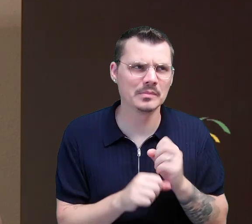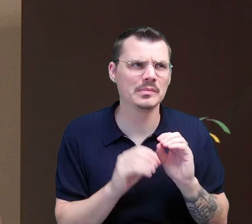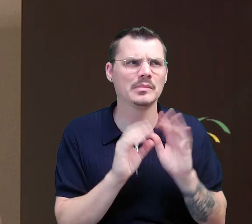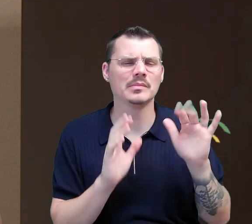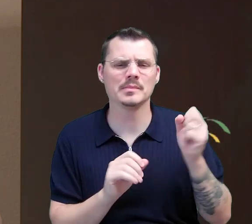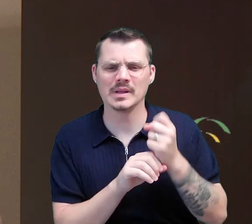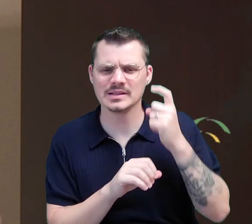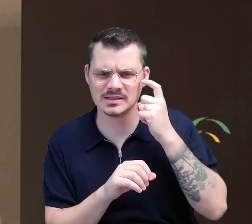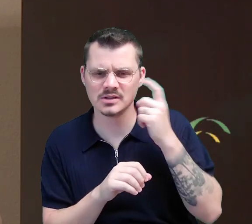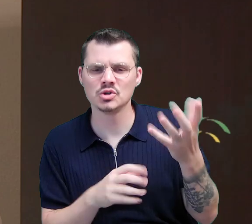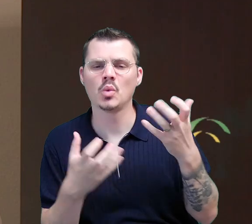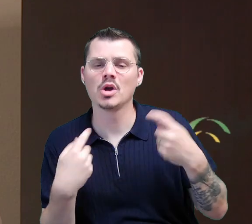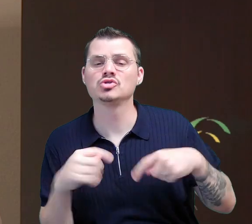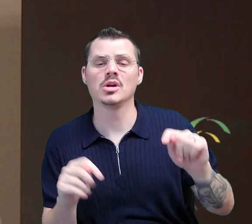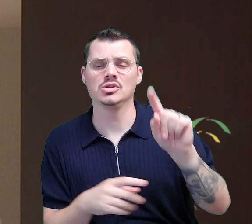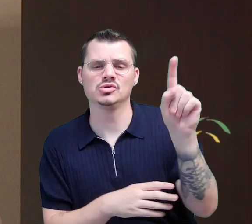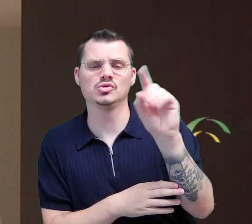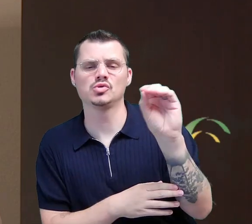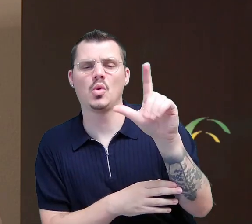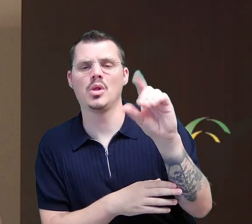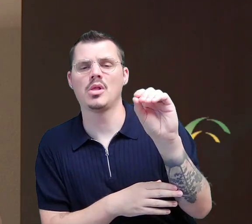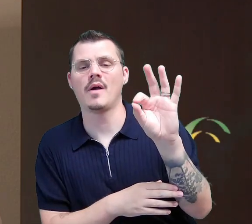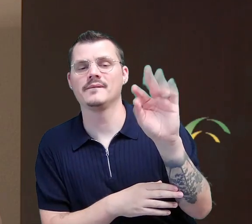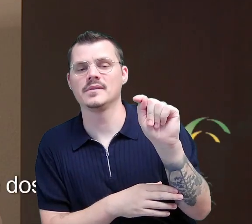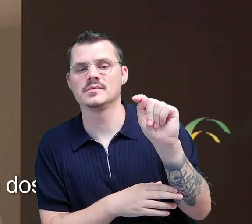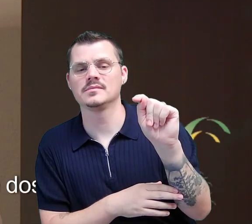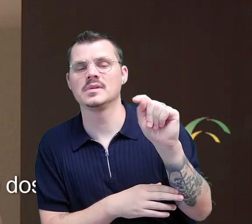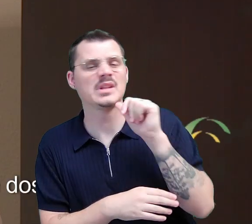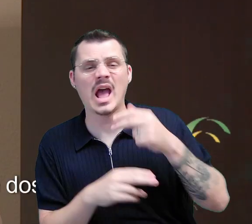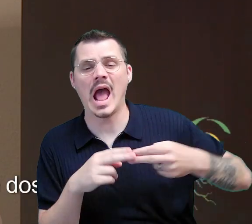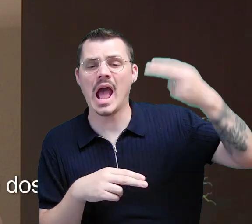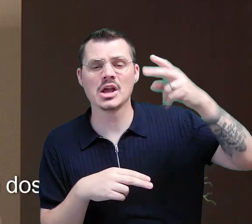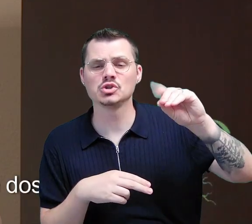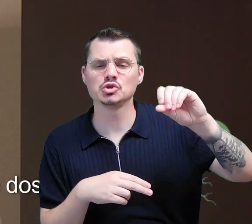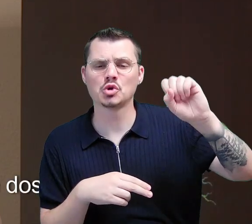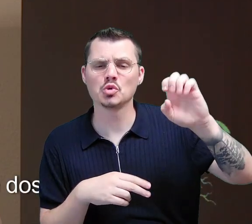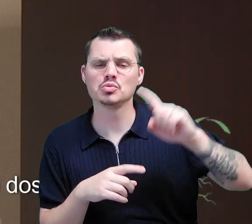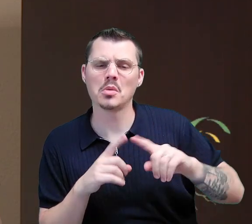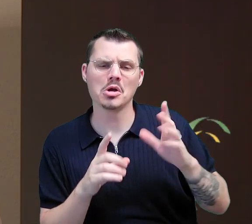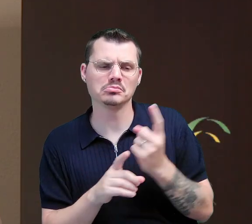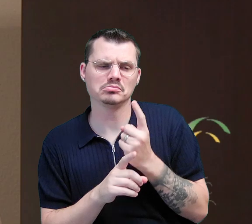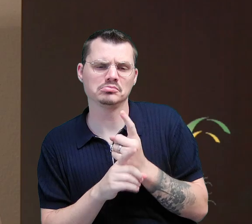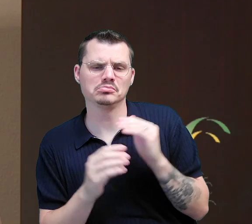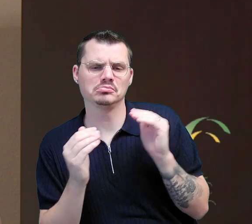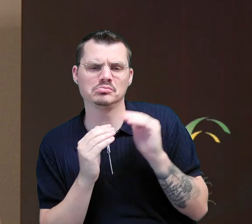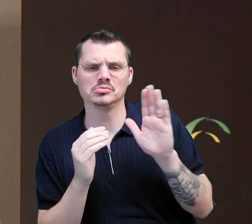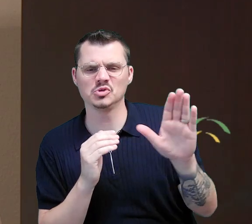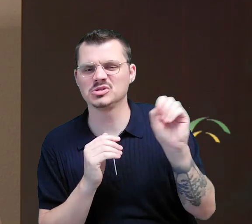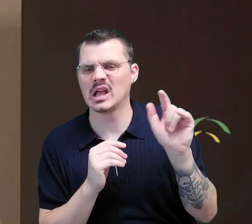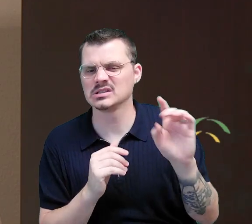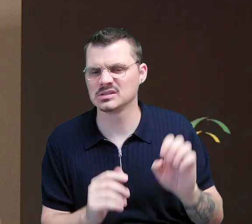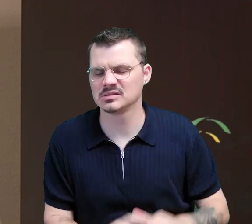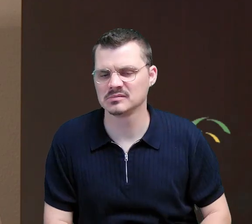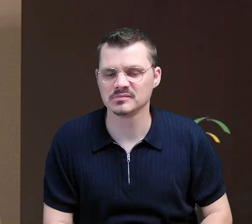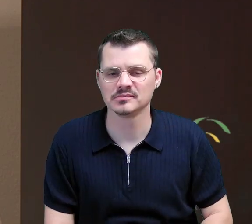two. She decided to try Zoloft, not a very high dose, but an adequate dose for a tiny little woman her